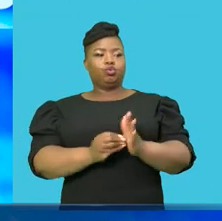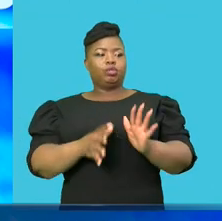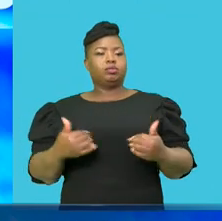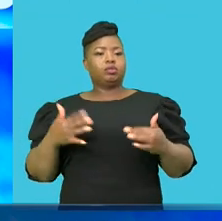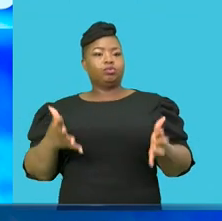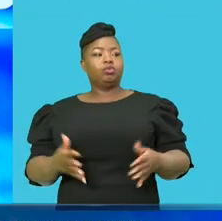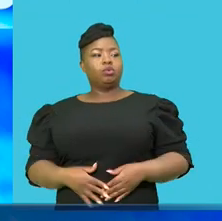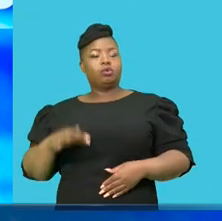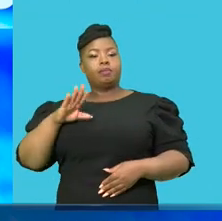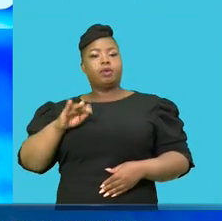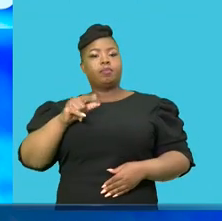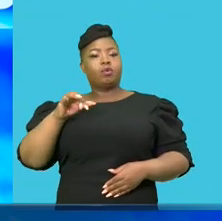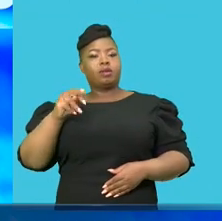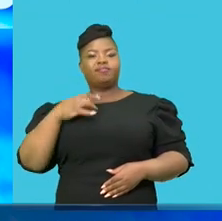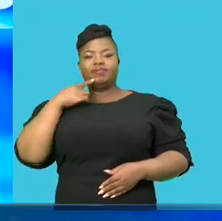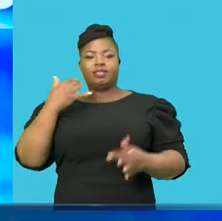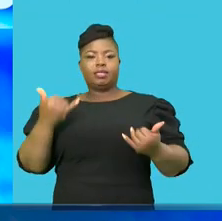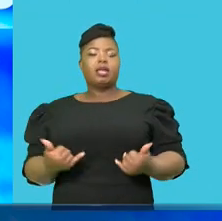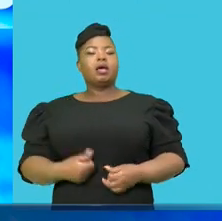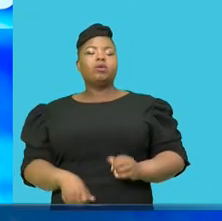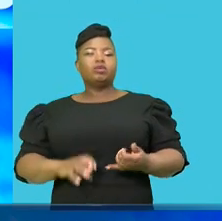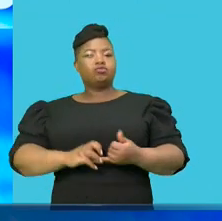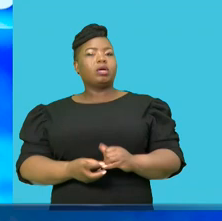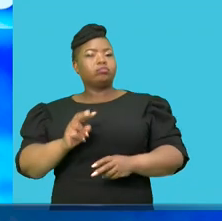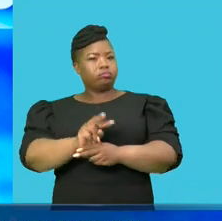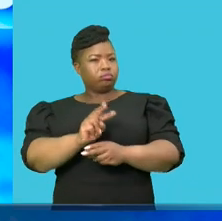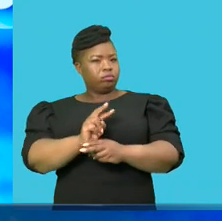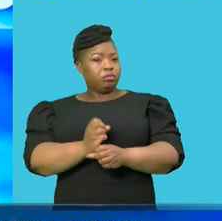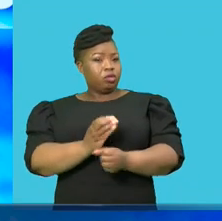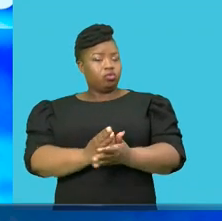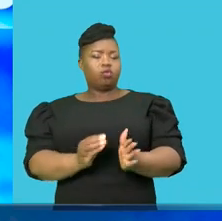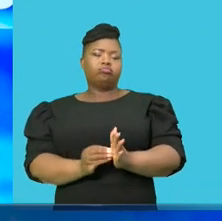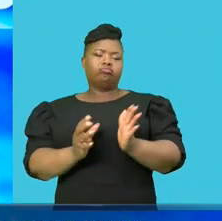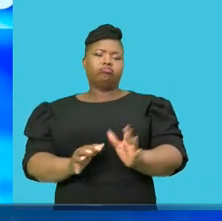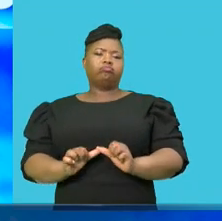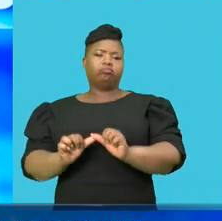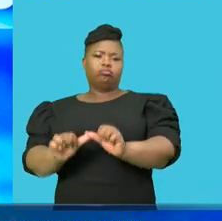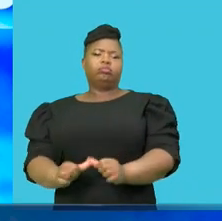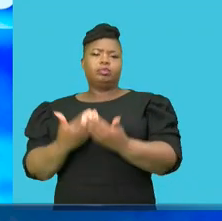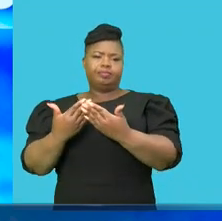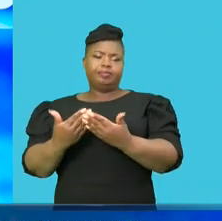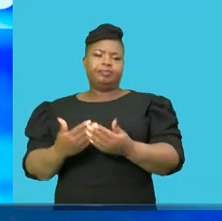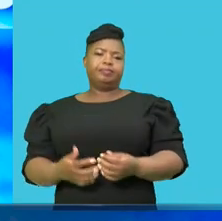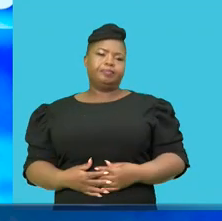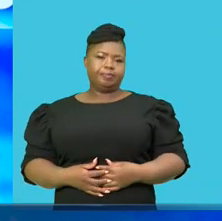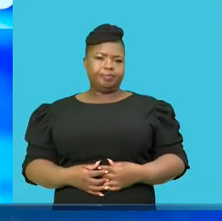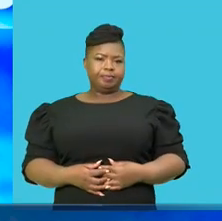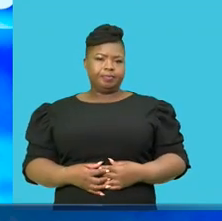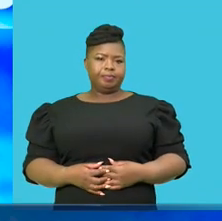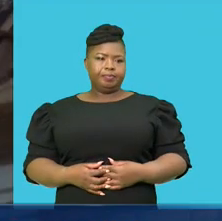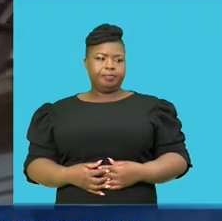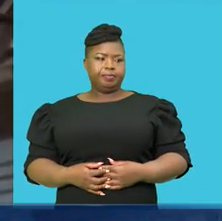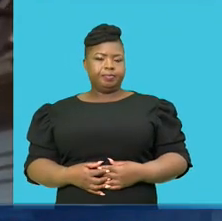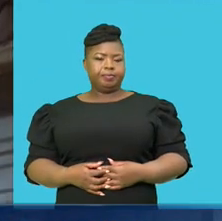Istetese sebe u Steve Mabona utisele kubegoe ama nyatelo pensigisa kubwa ukufunda na ukufundisa kia kubega ngapante kupaza misega kwe saskolo.